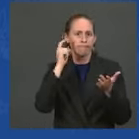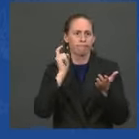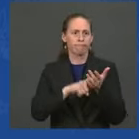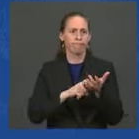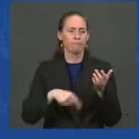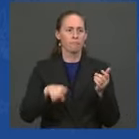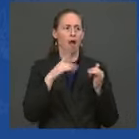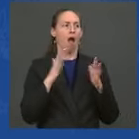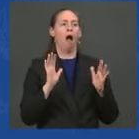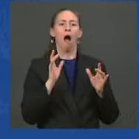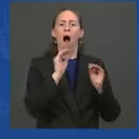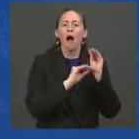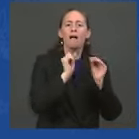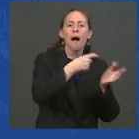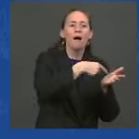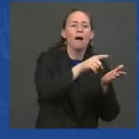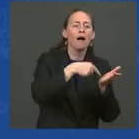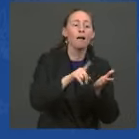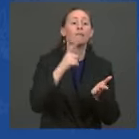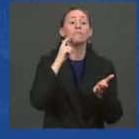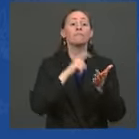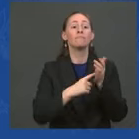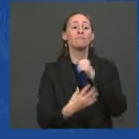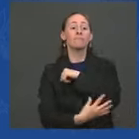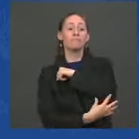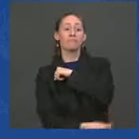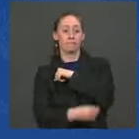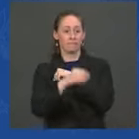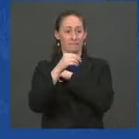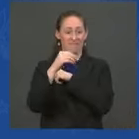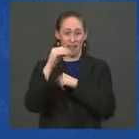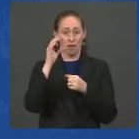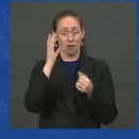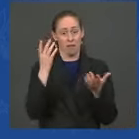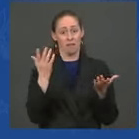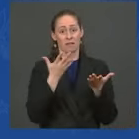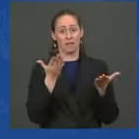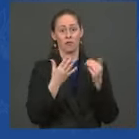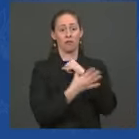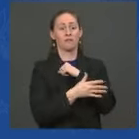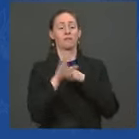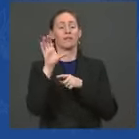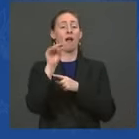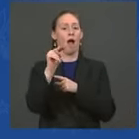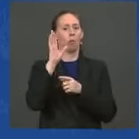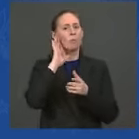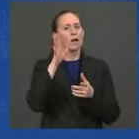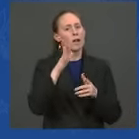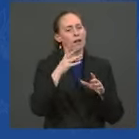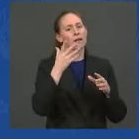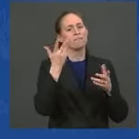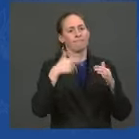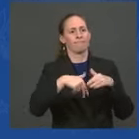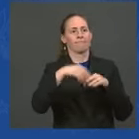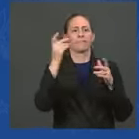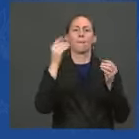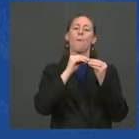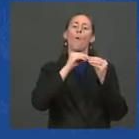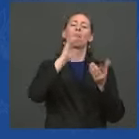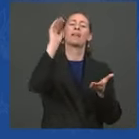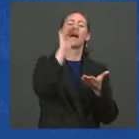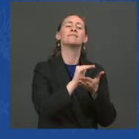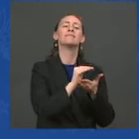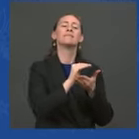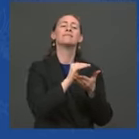cut child poverty in Connecticut, one of the wealthier states like Delaware, in Connecticut, by 40%.